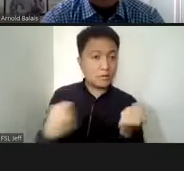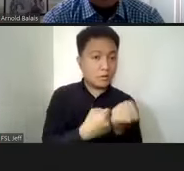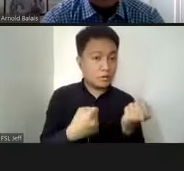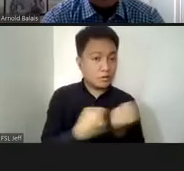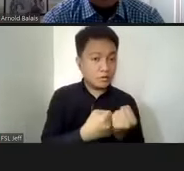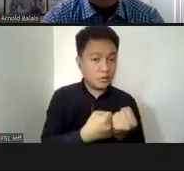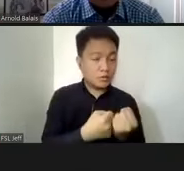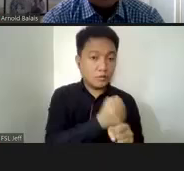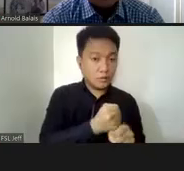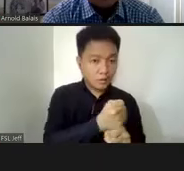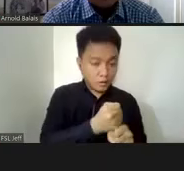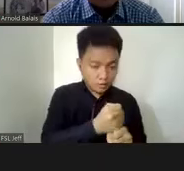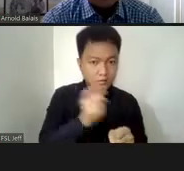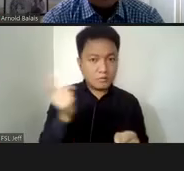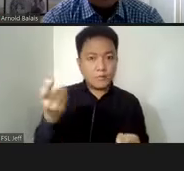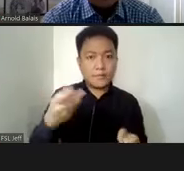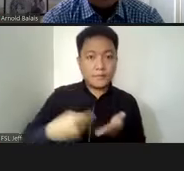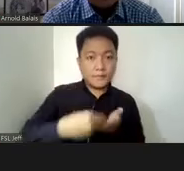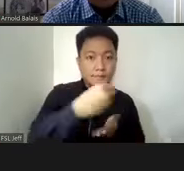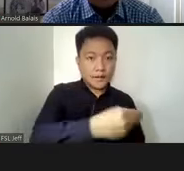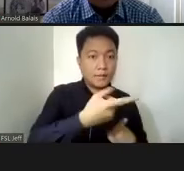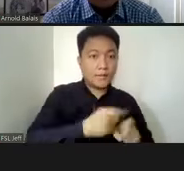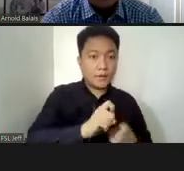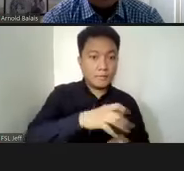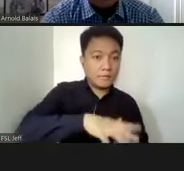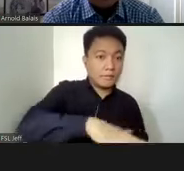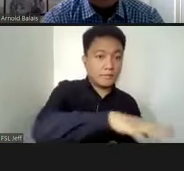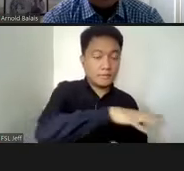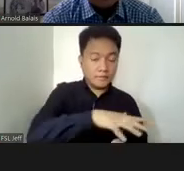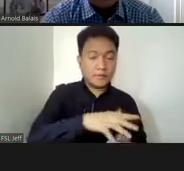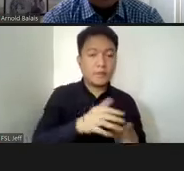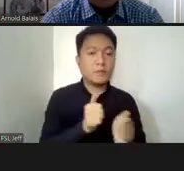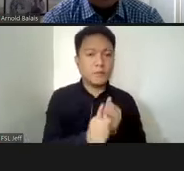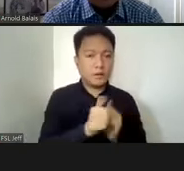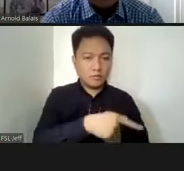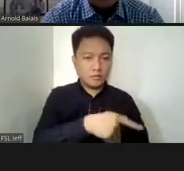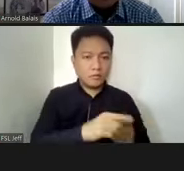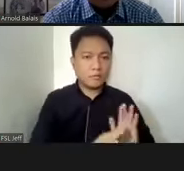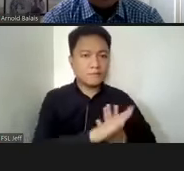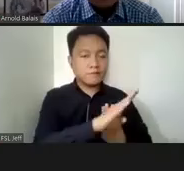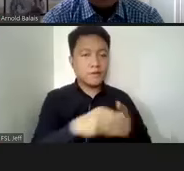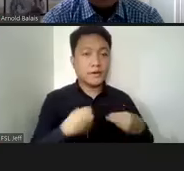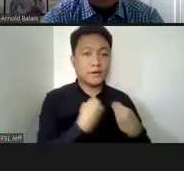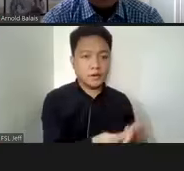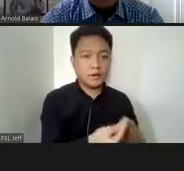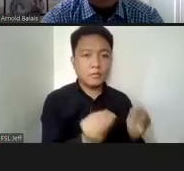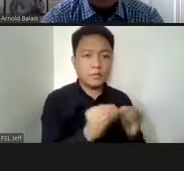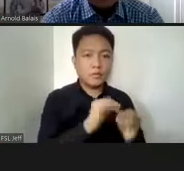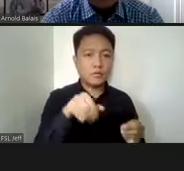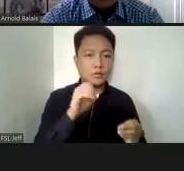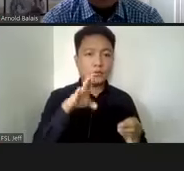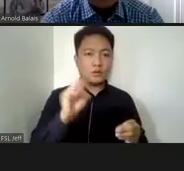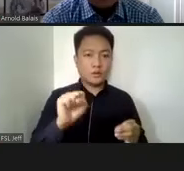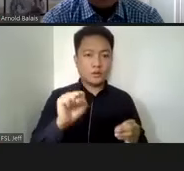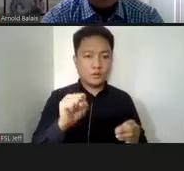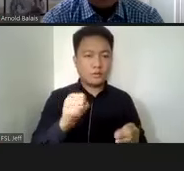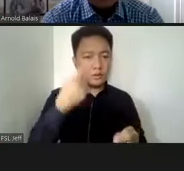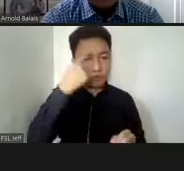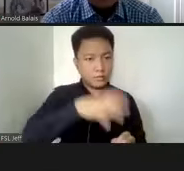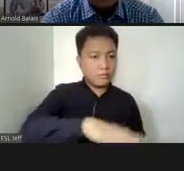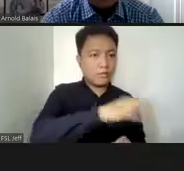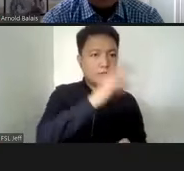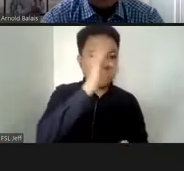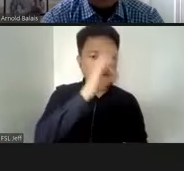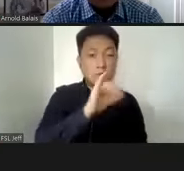Indonesia or Malaysia, 75% of those are from there, and only 25% supports our